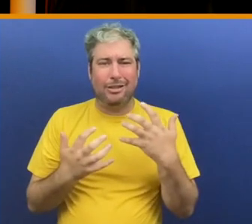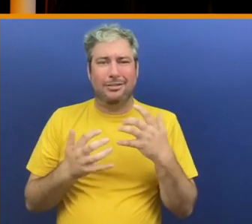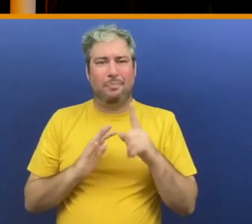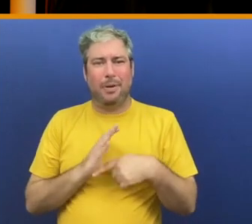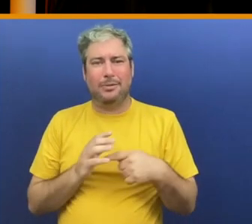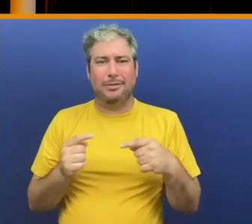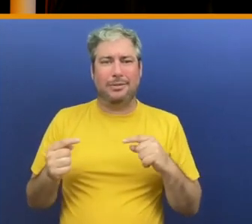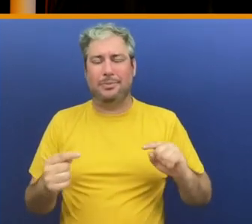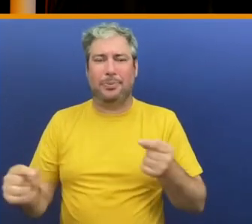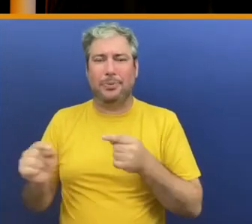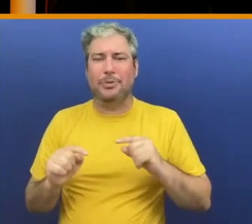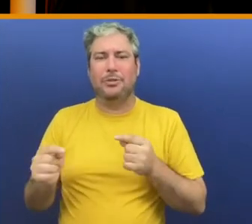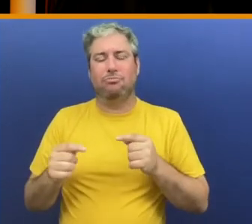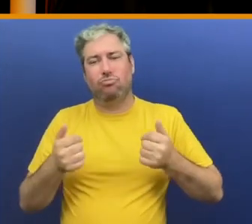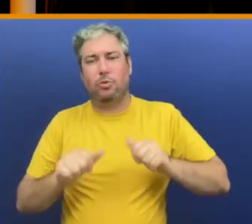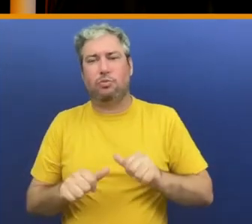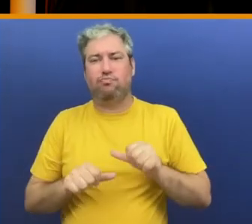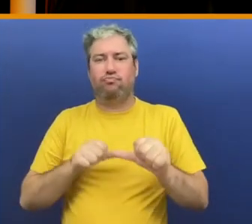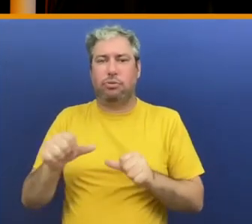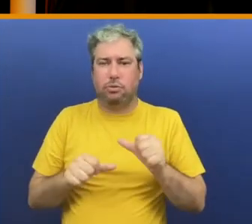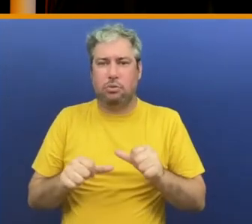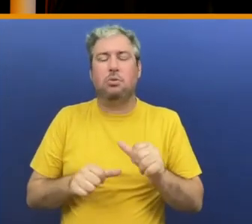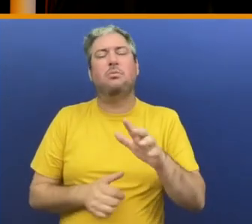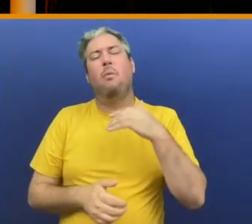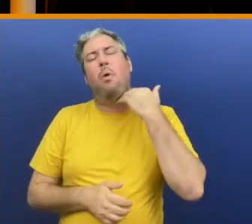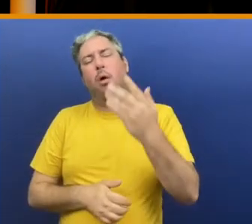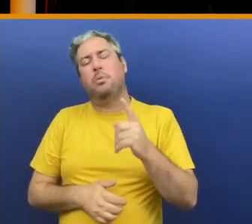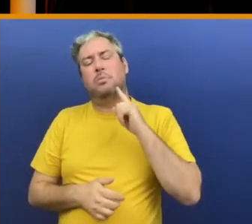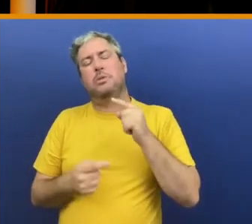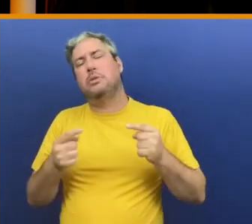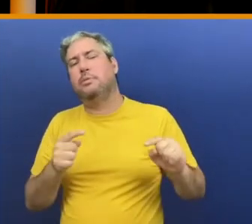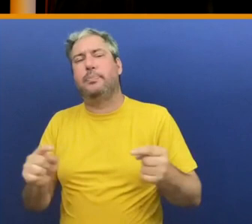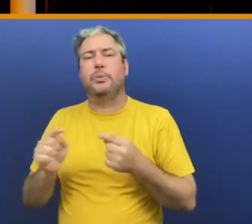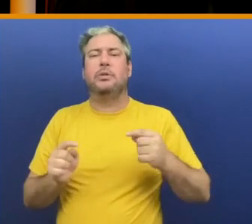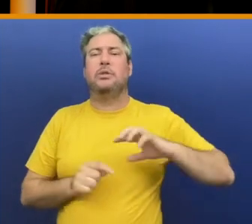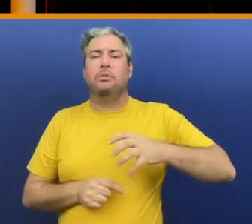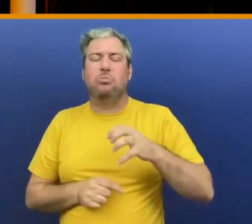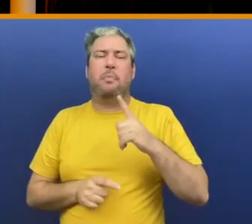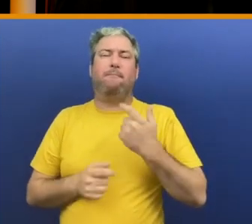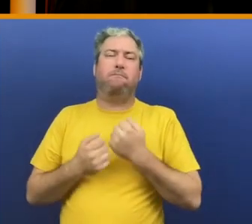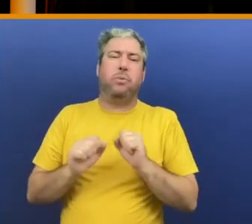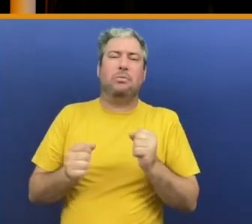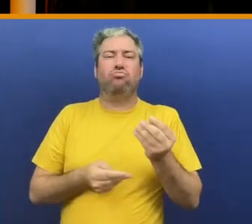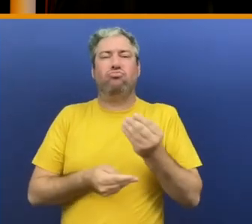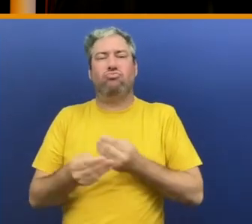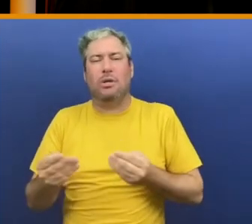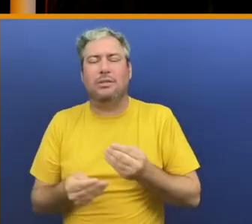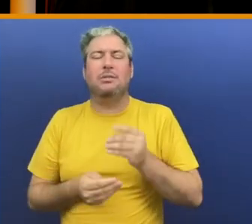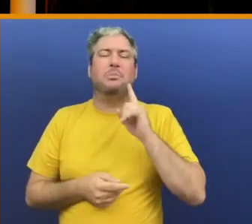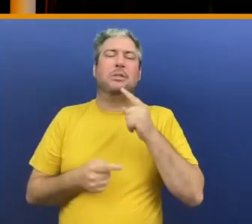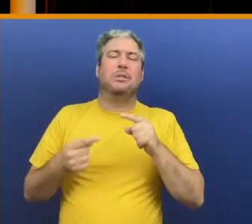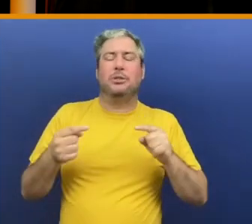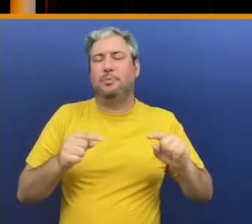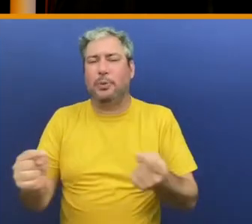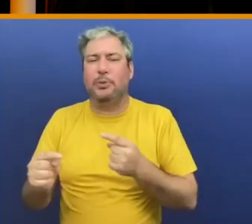disputes between countries about free trade. There will always be disputes between various companies and countries about free trade, whether